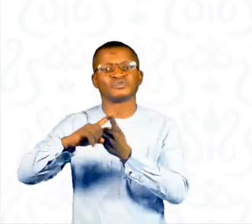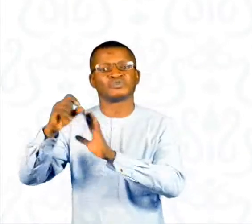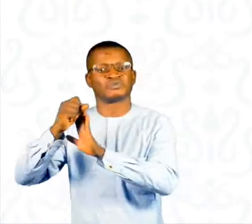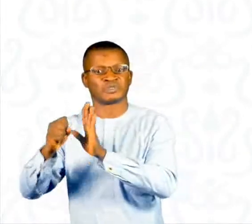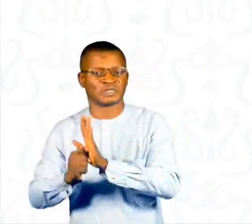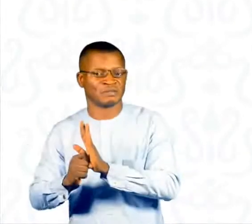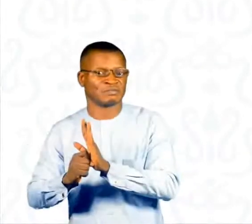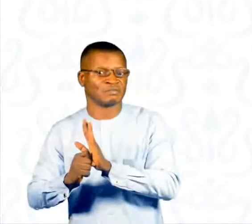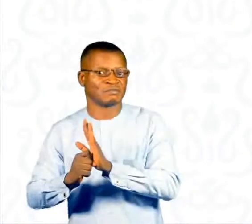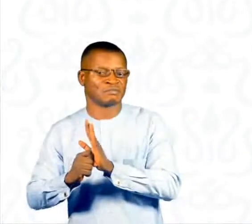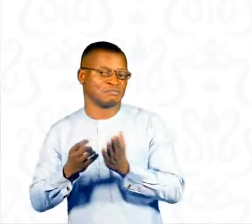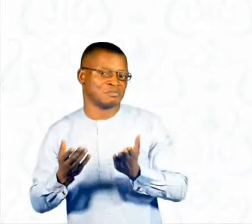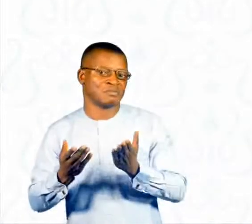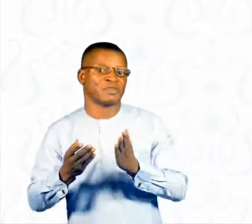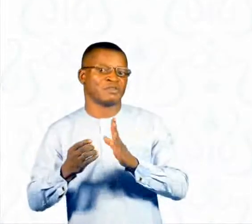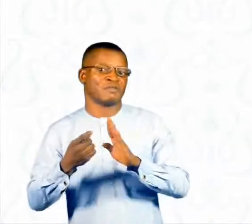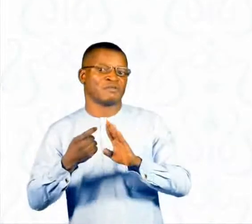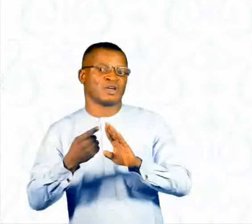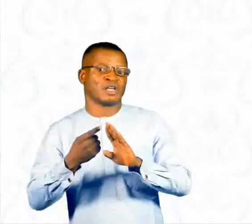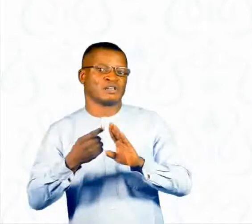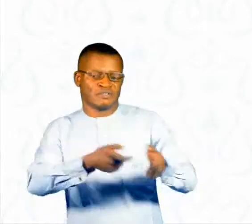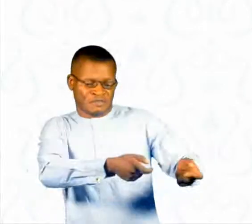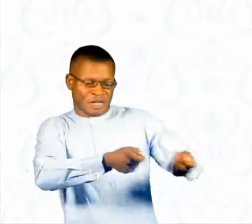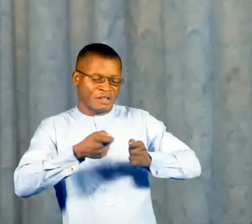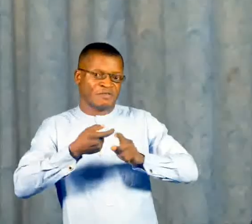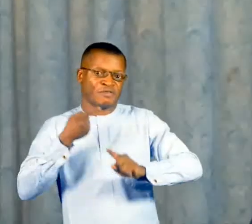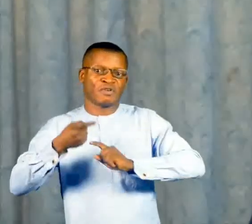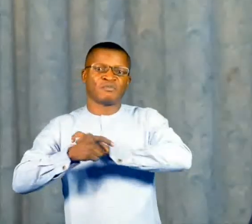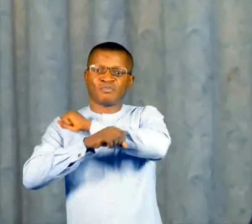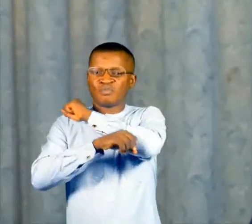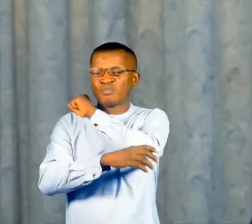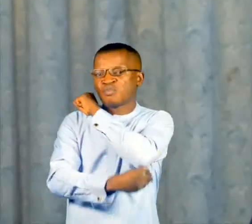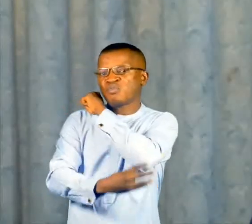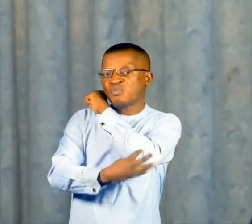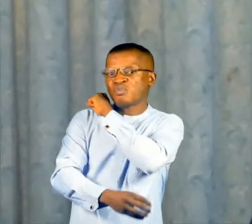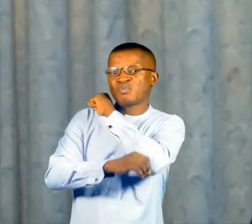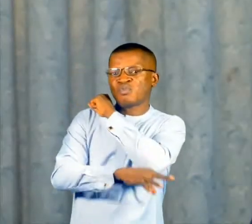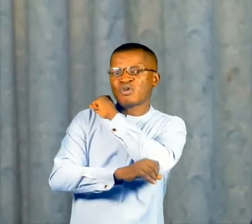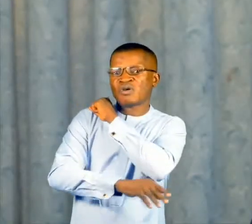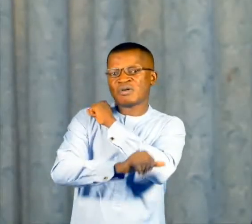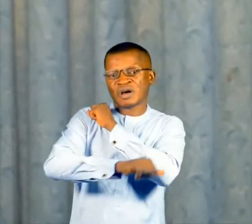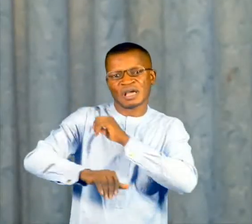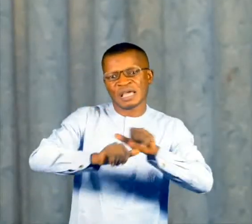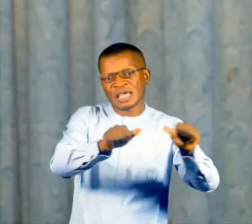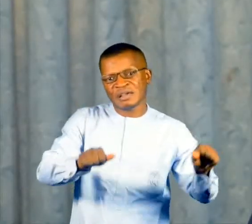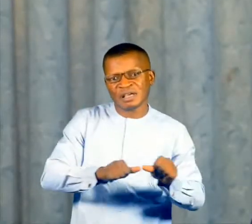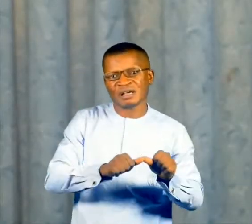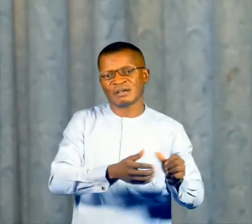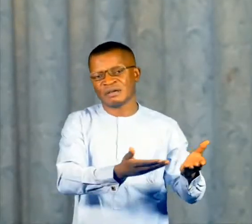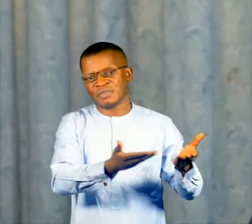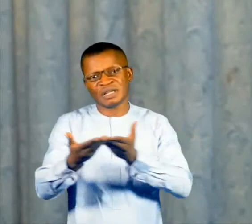meaning trafficking them from the rural community into any of